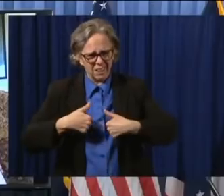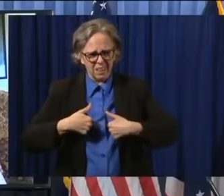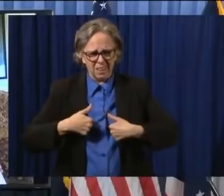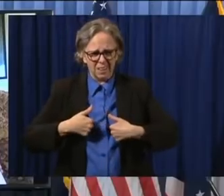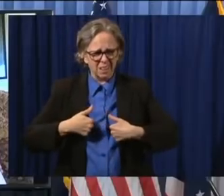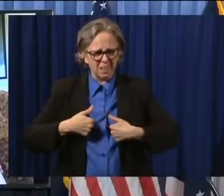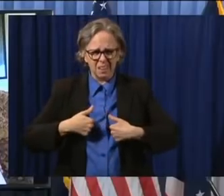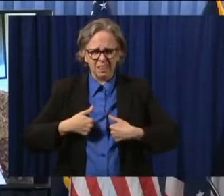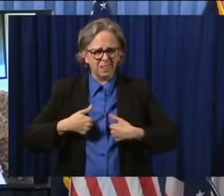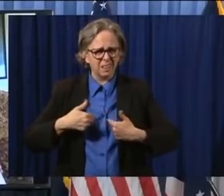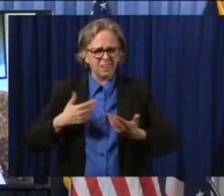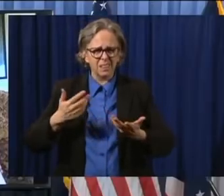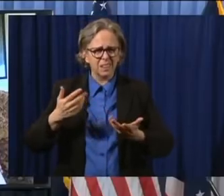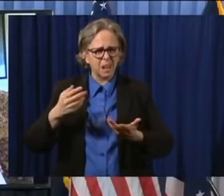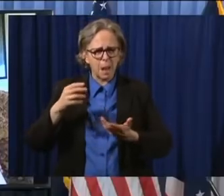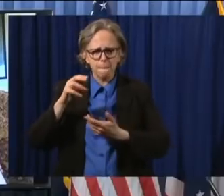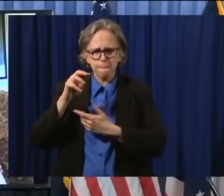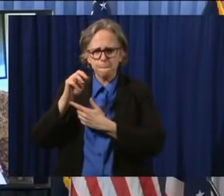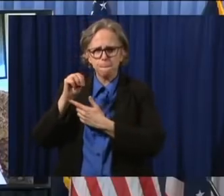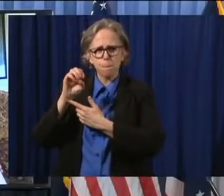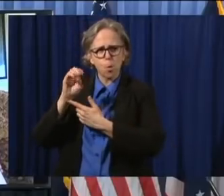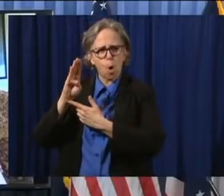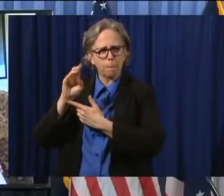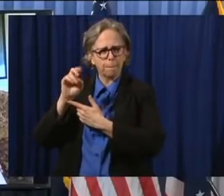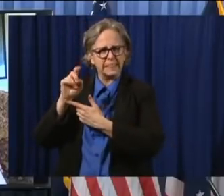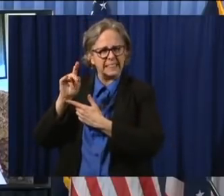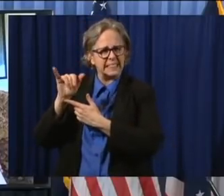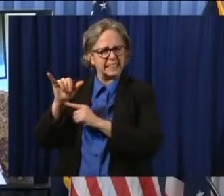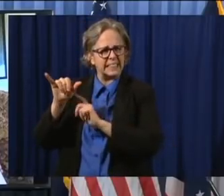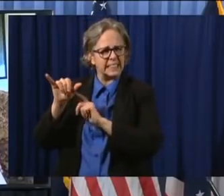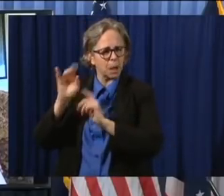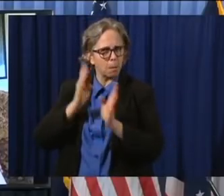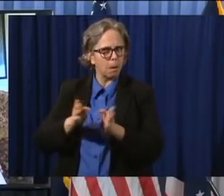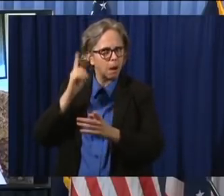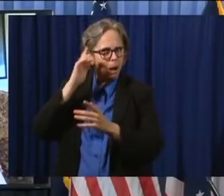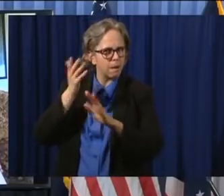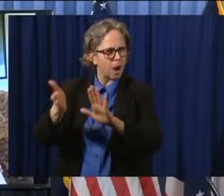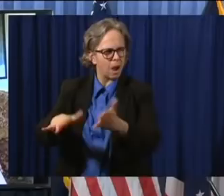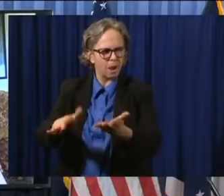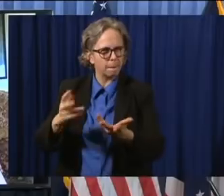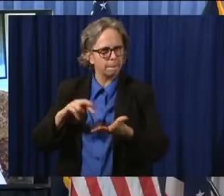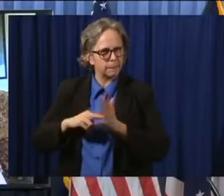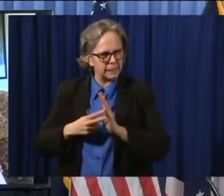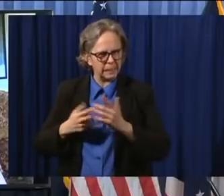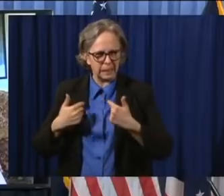meaning how hard it is to have it and recover. And